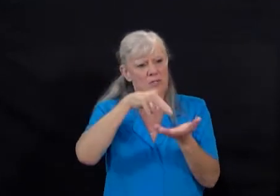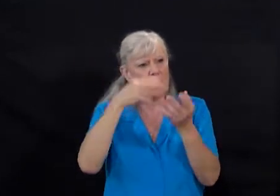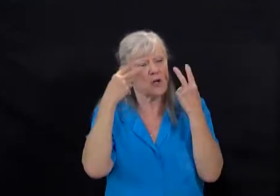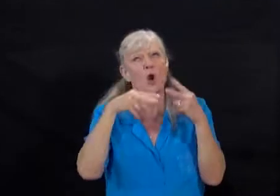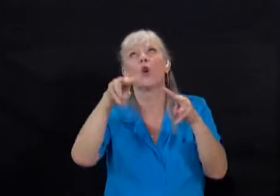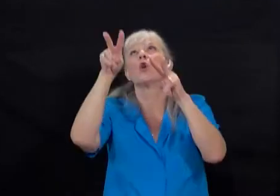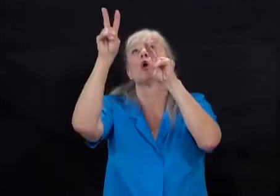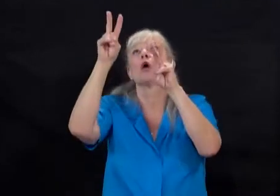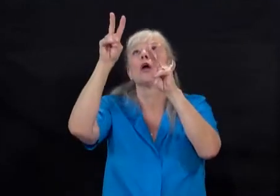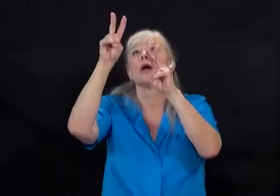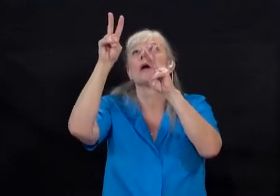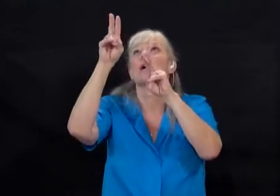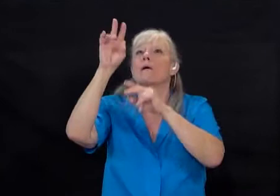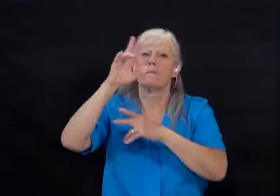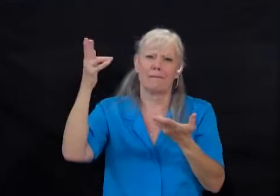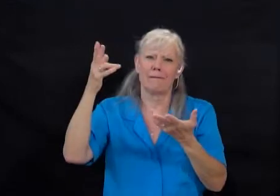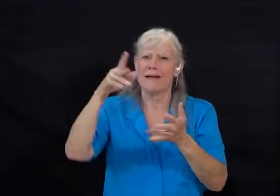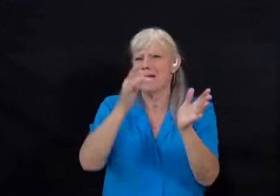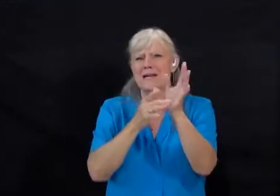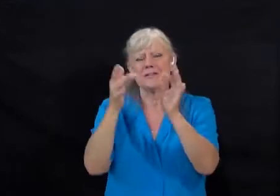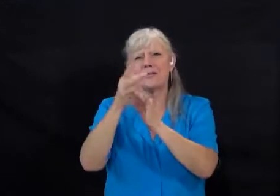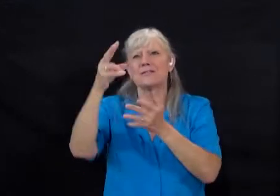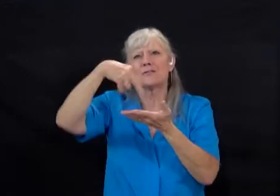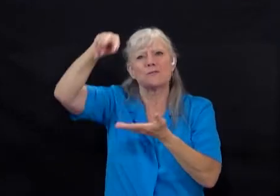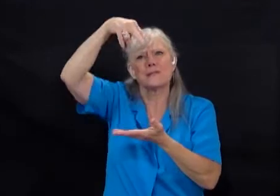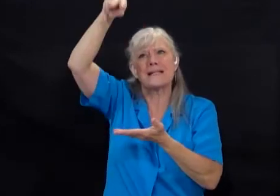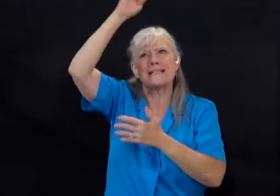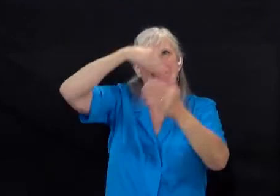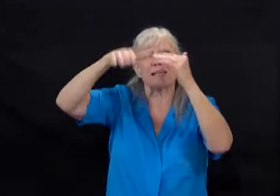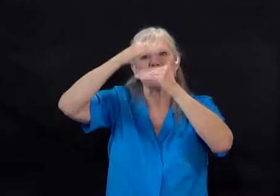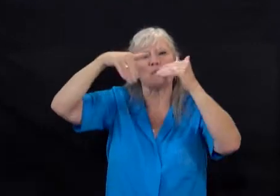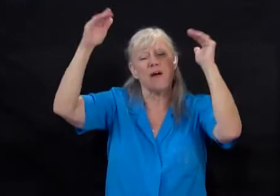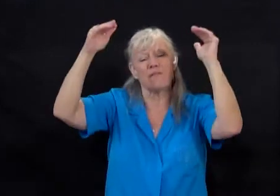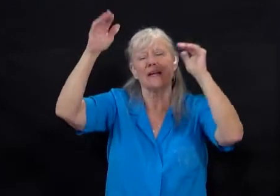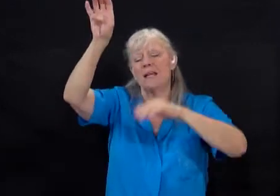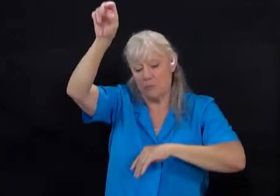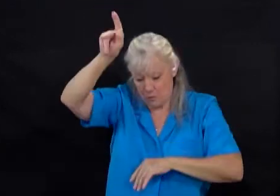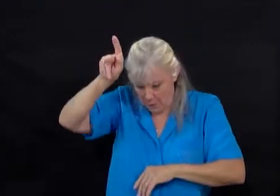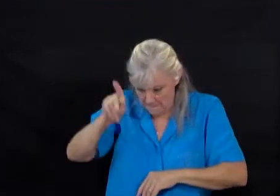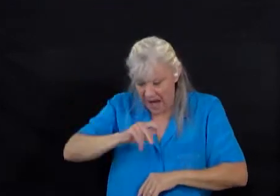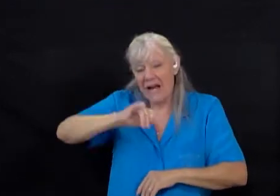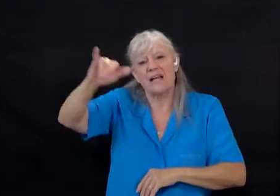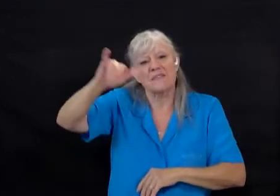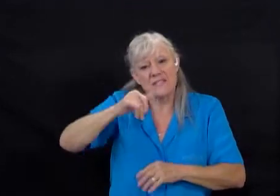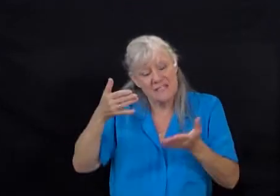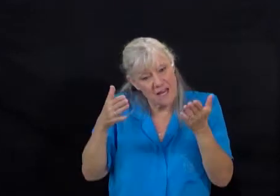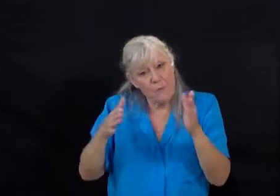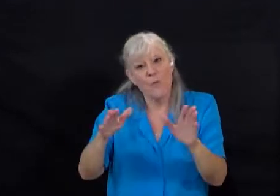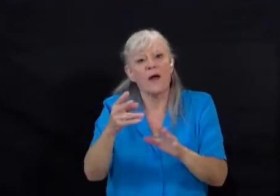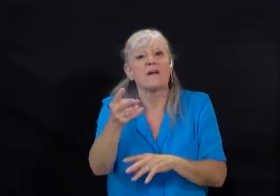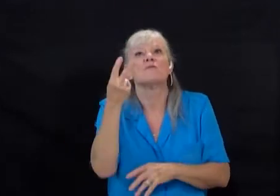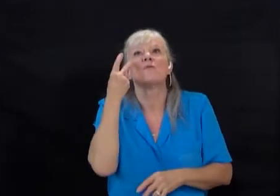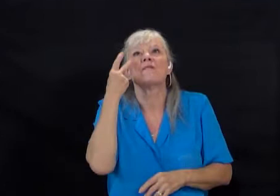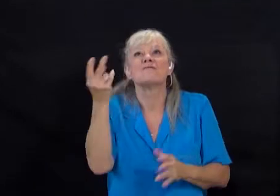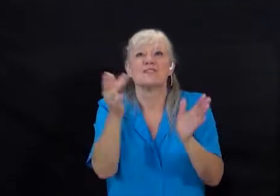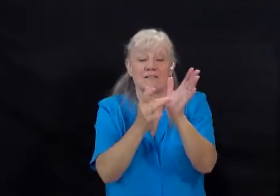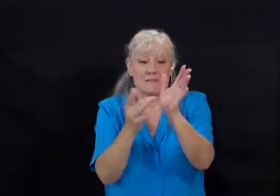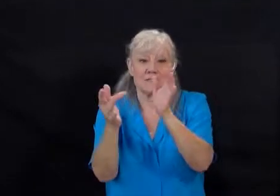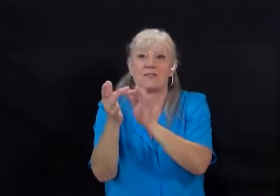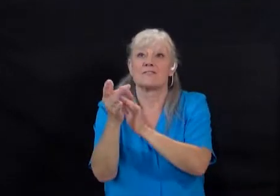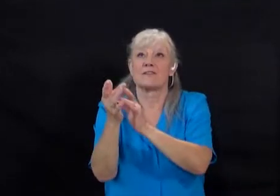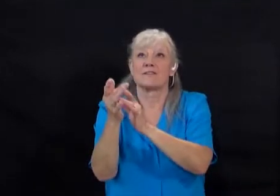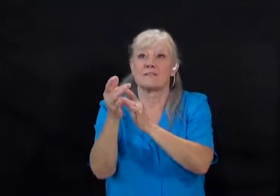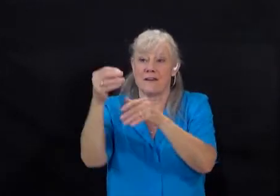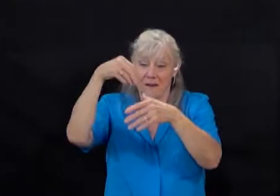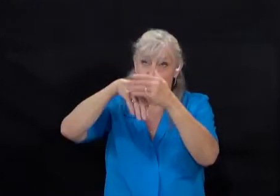This Jesus, who has been taken up from you into heaven, will return in the same way as you have seen him going